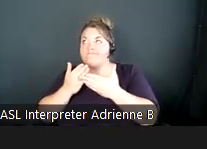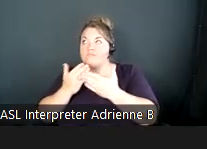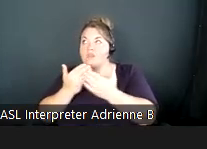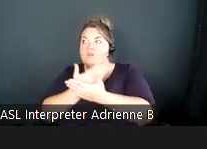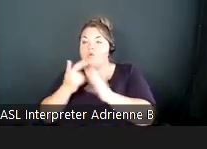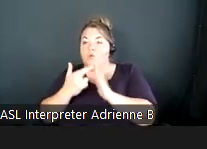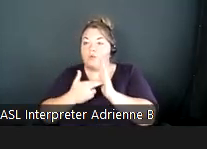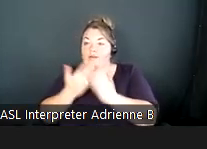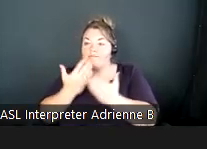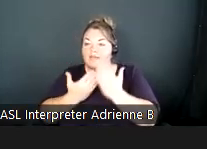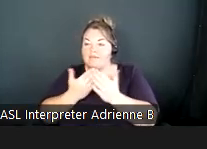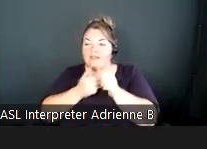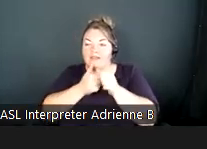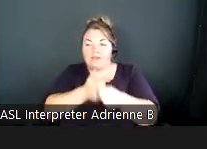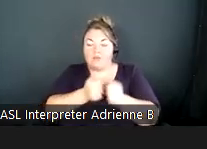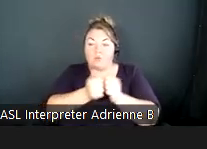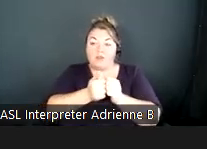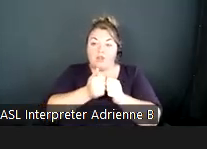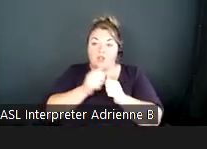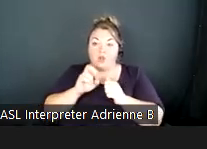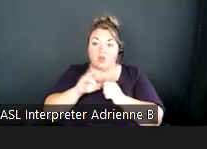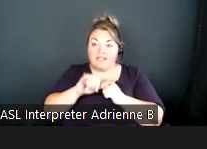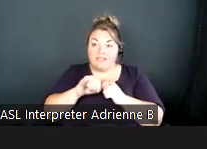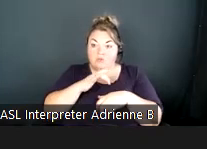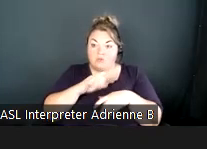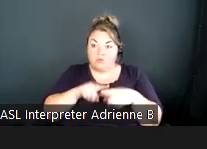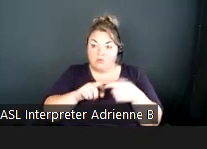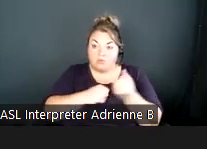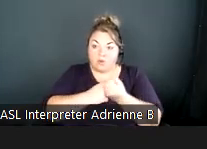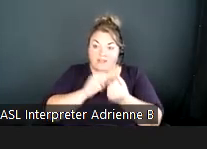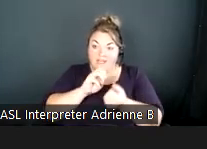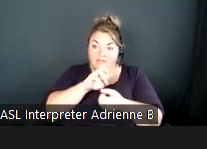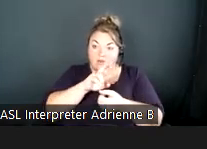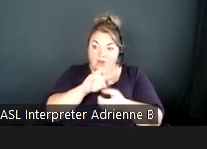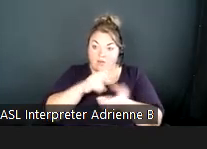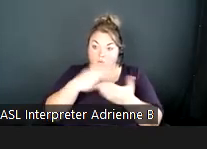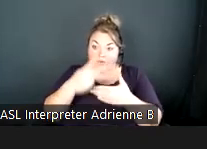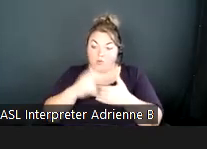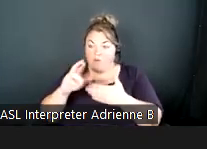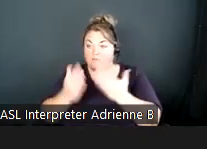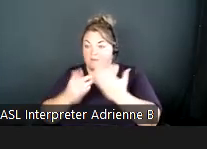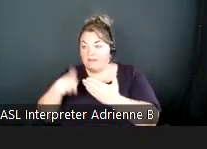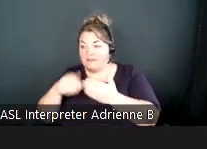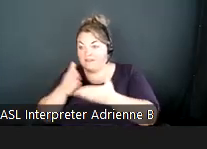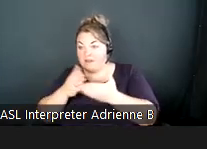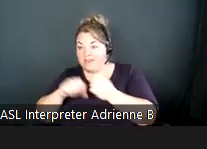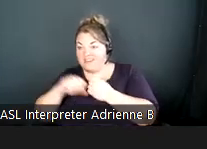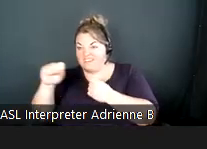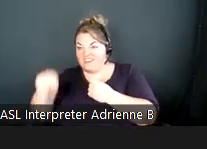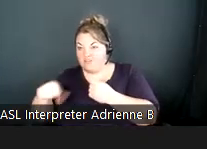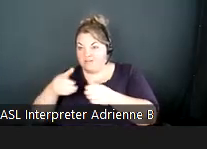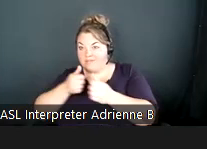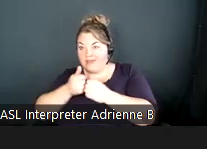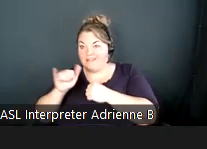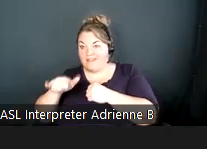be in compliance with early to support your EMR or programming, and or maybe need some extension past that April